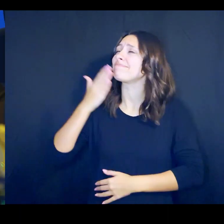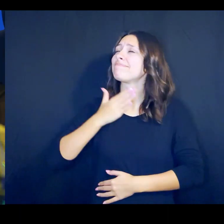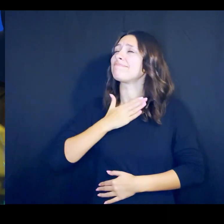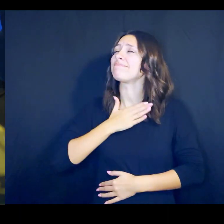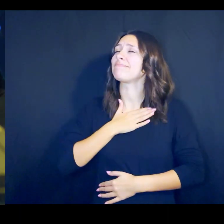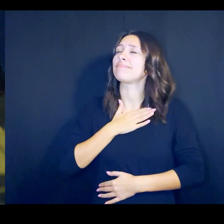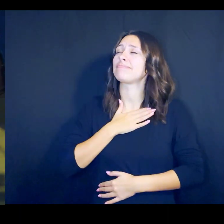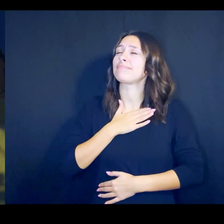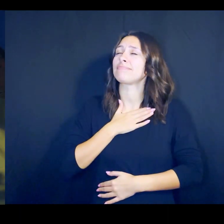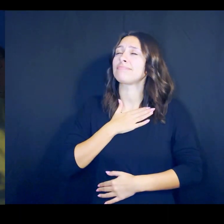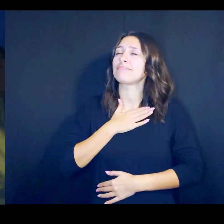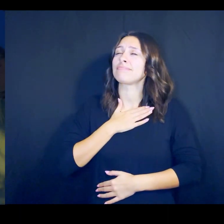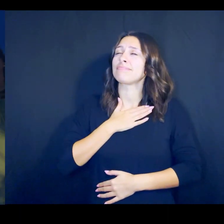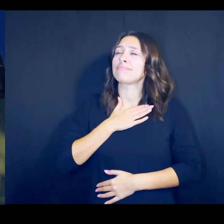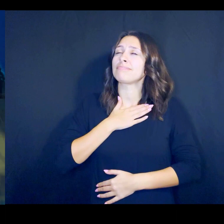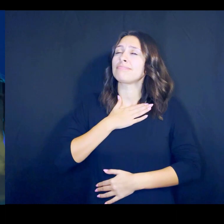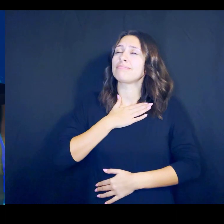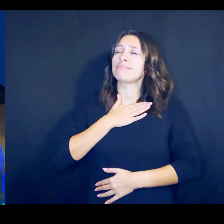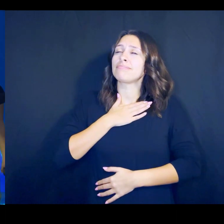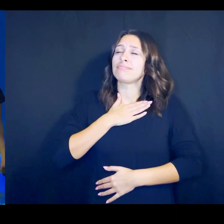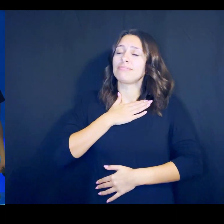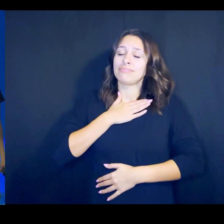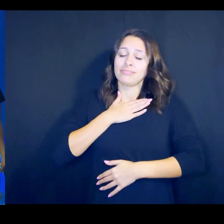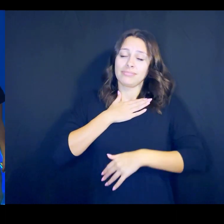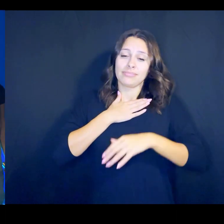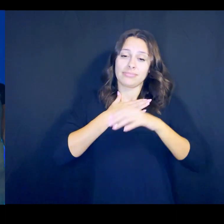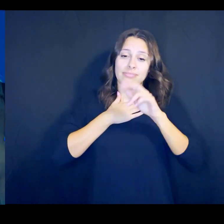Jesus is mine.